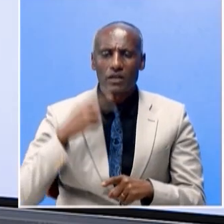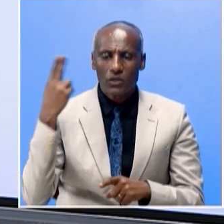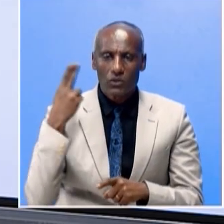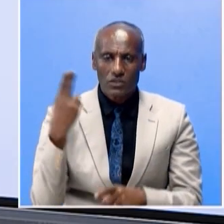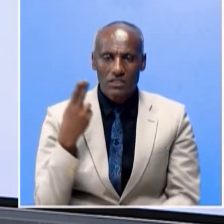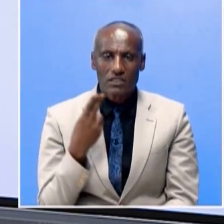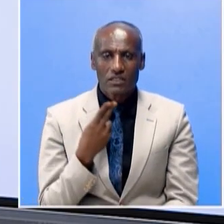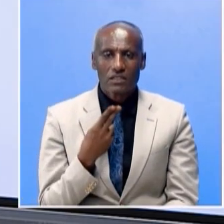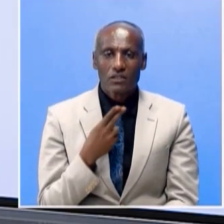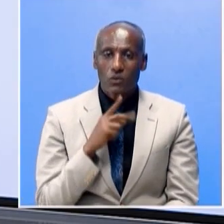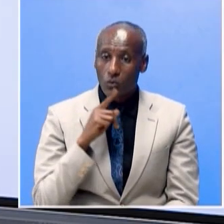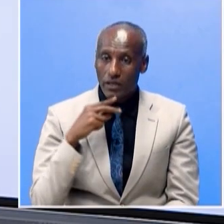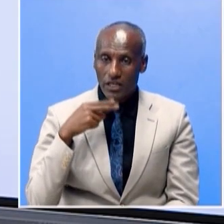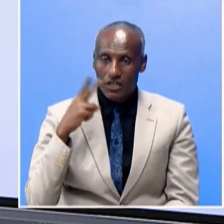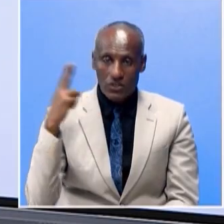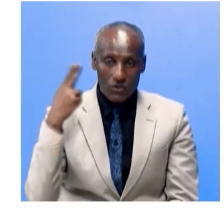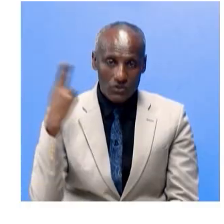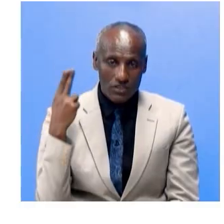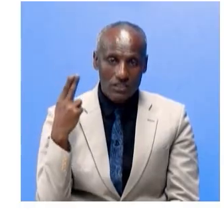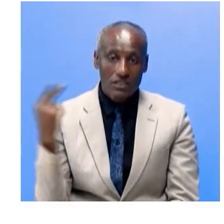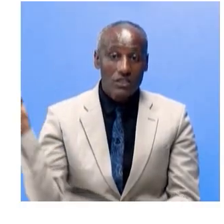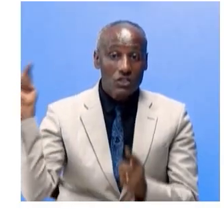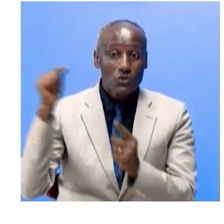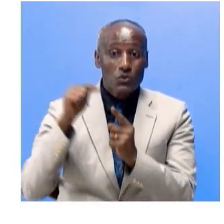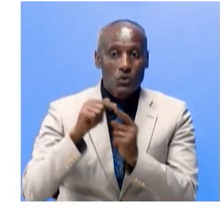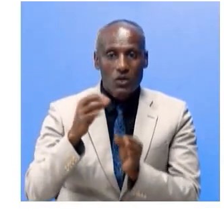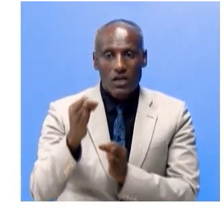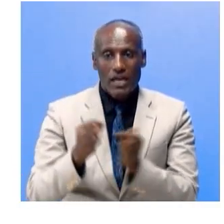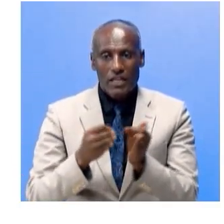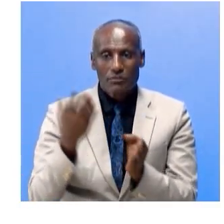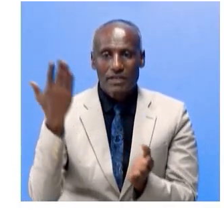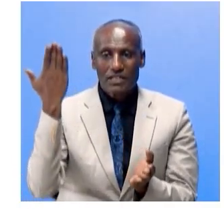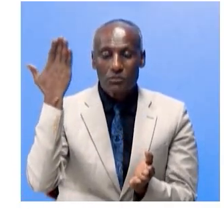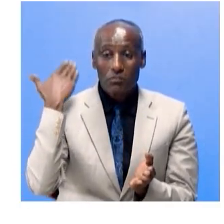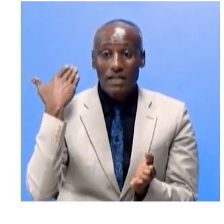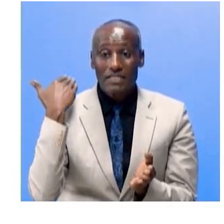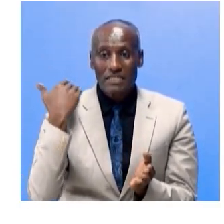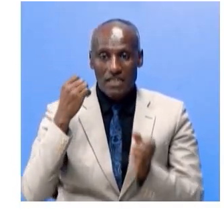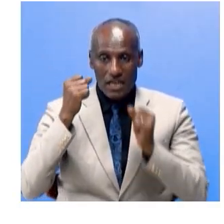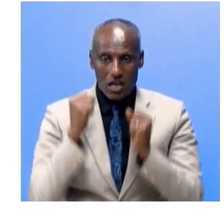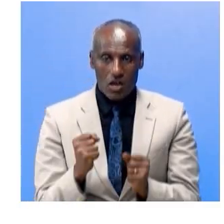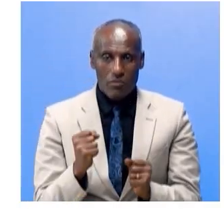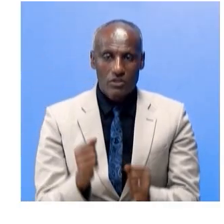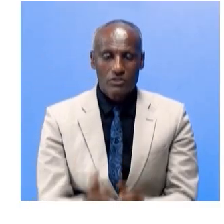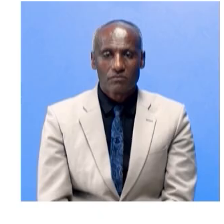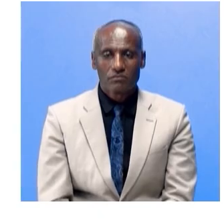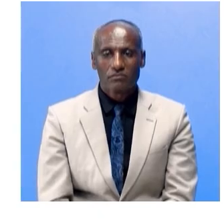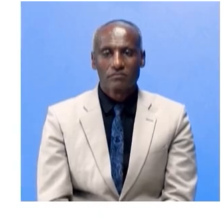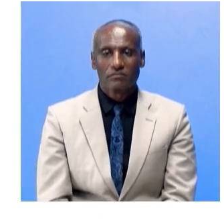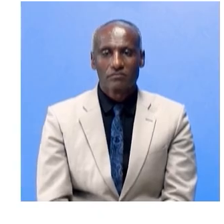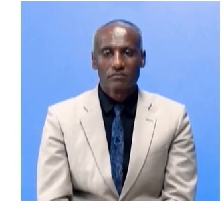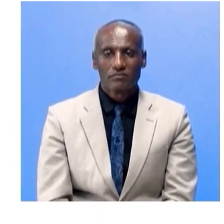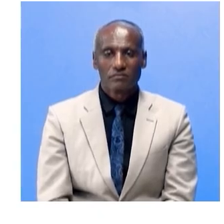Could is just used to express past ability. Bear your mind. Past ability.